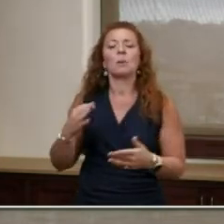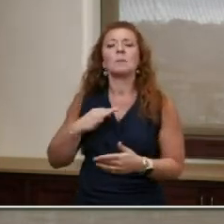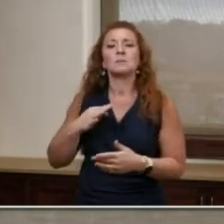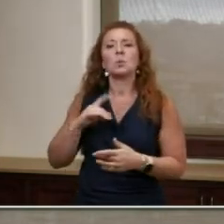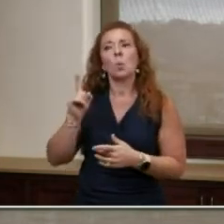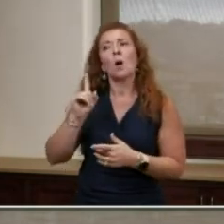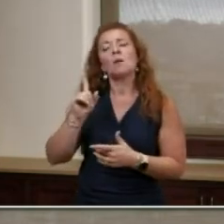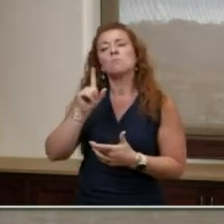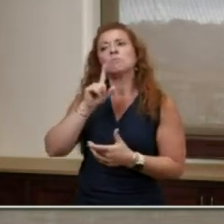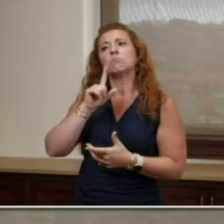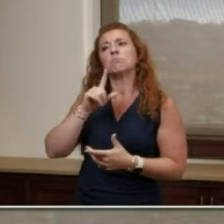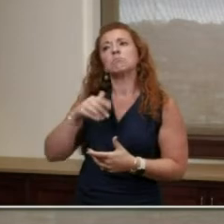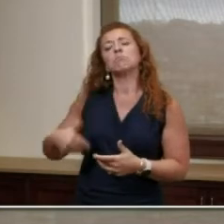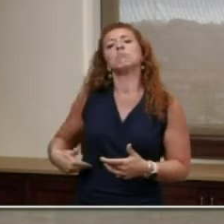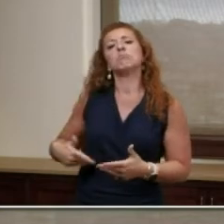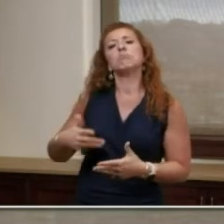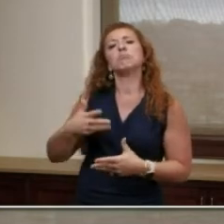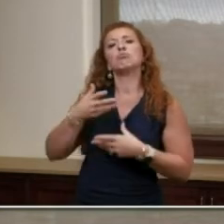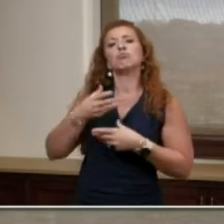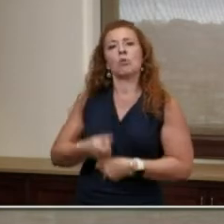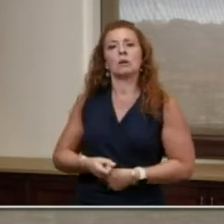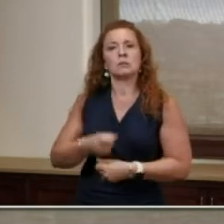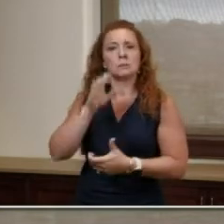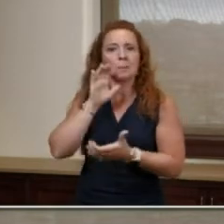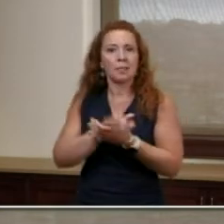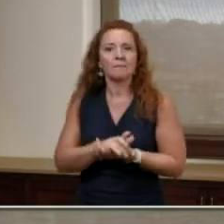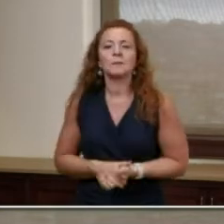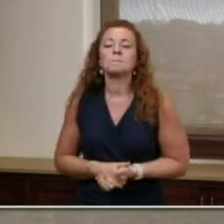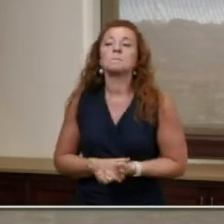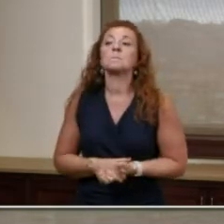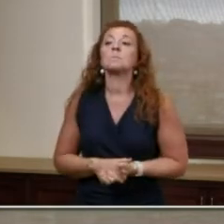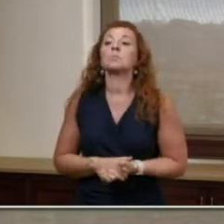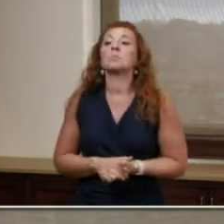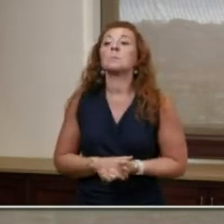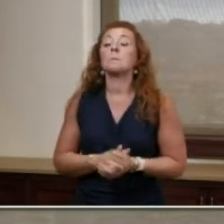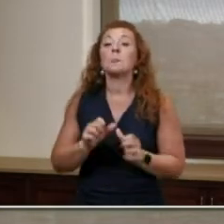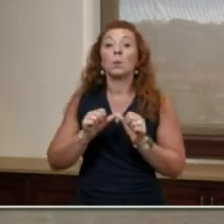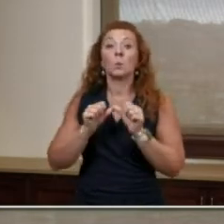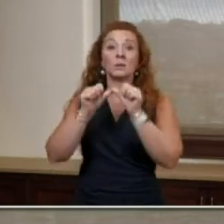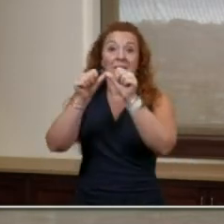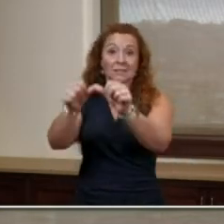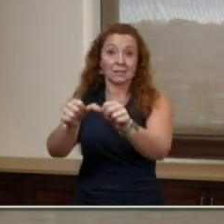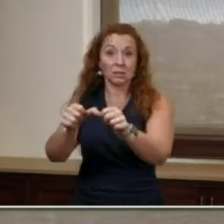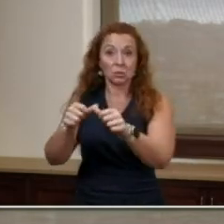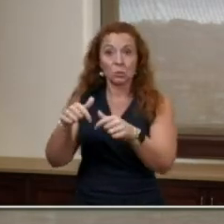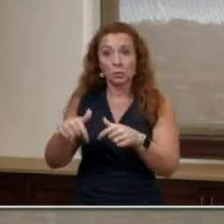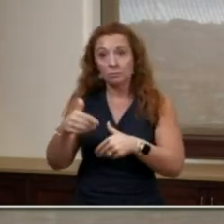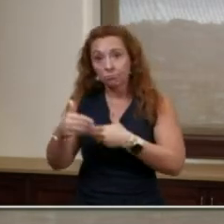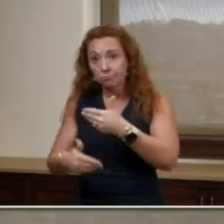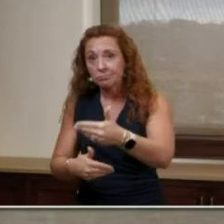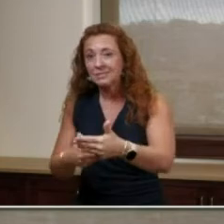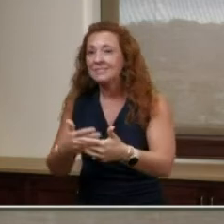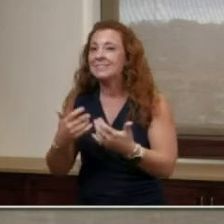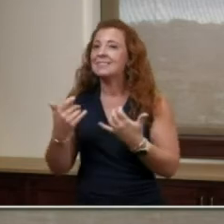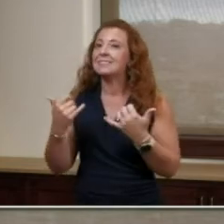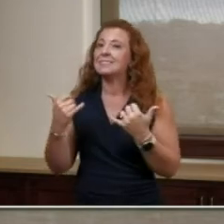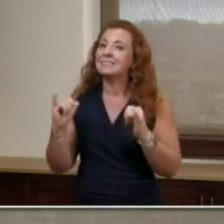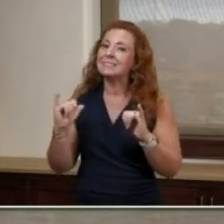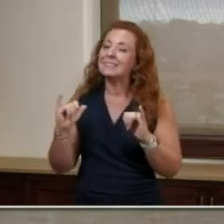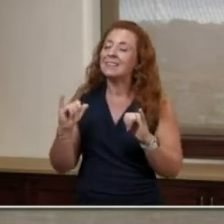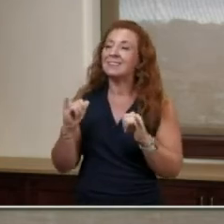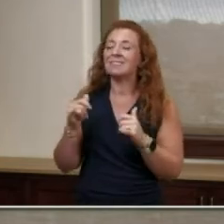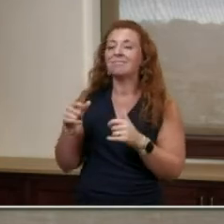we believe in and we have confidence in. As we continue down this road, we still have about that 25